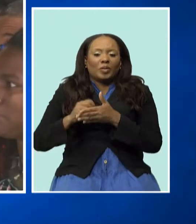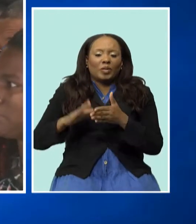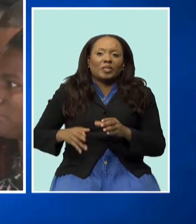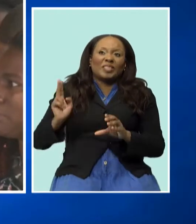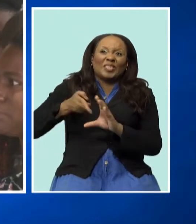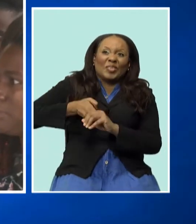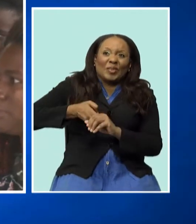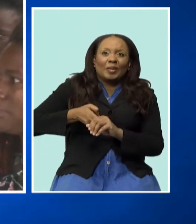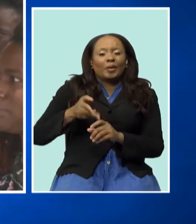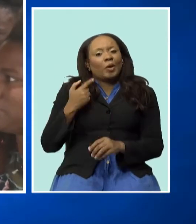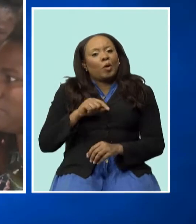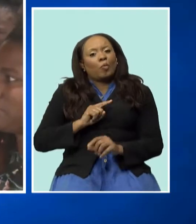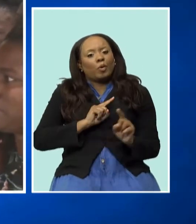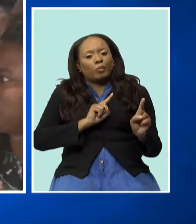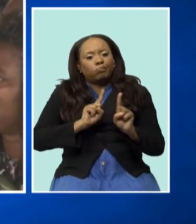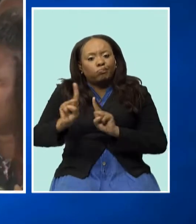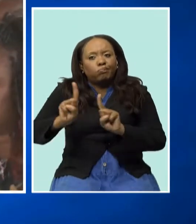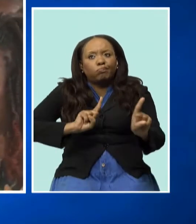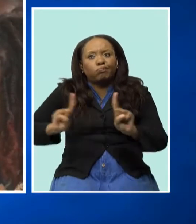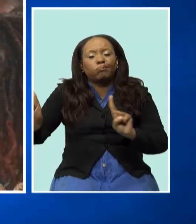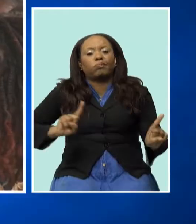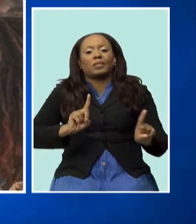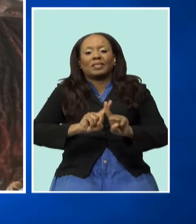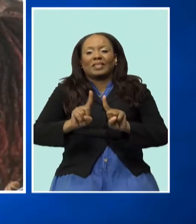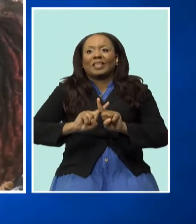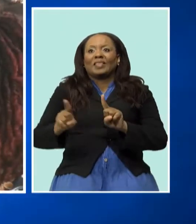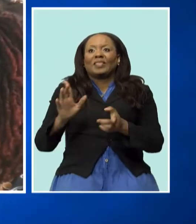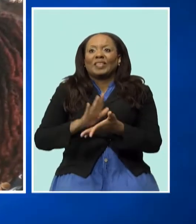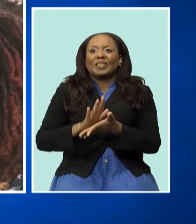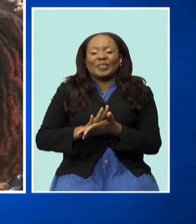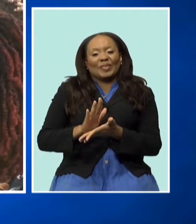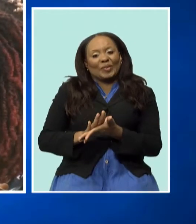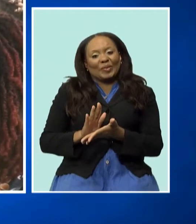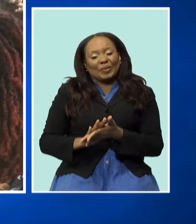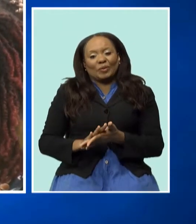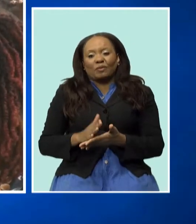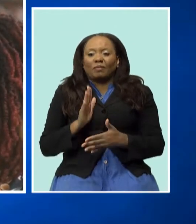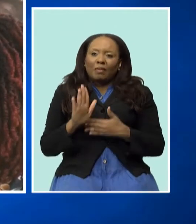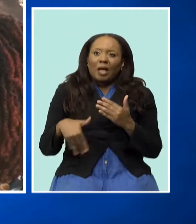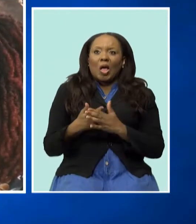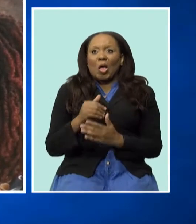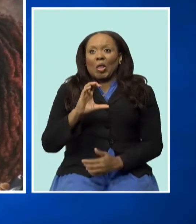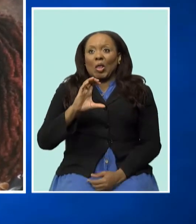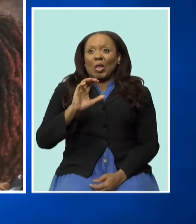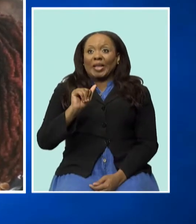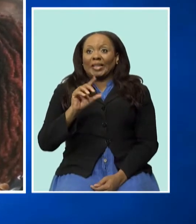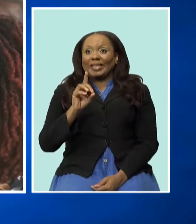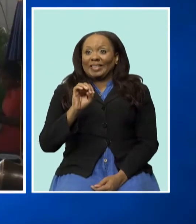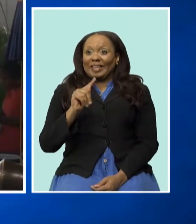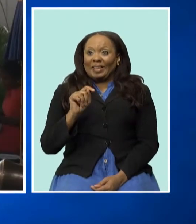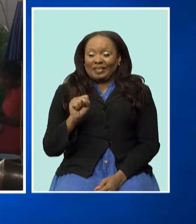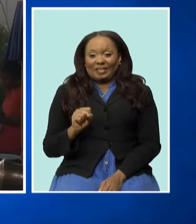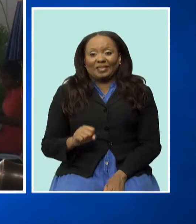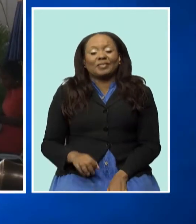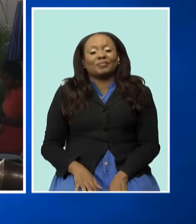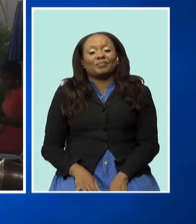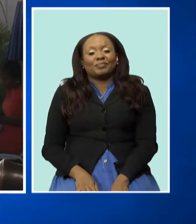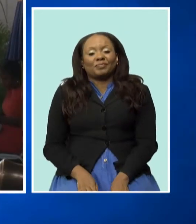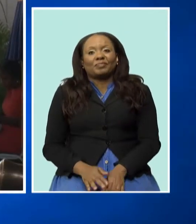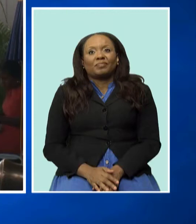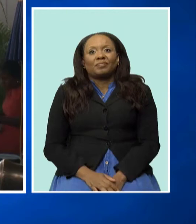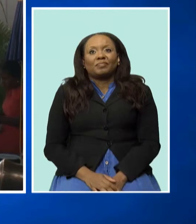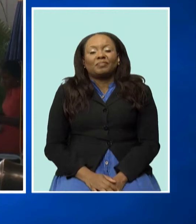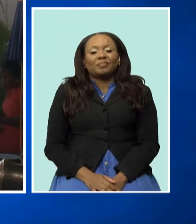to the schools where cadets rightfully belong. It's a school-based organization.